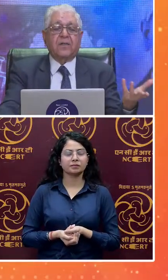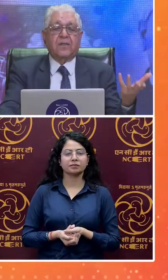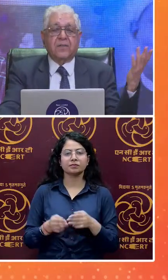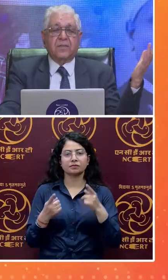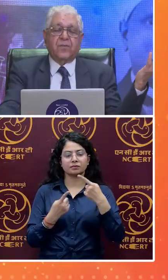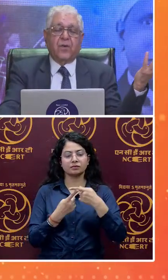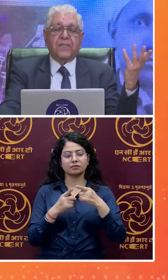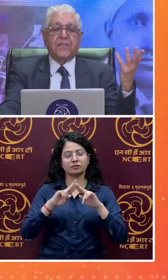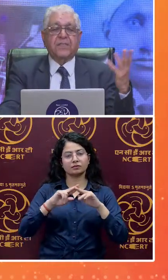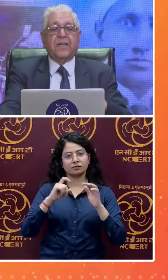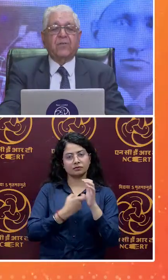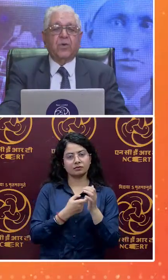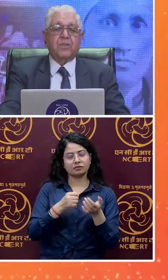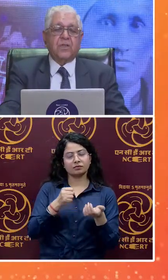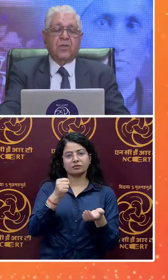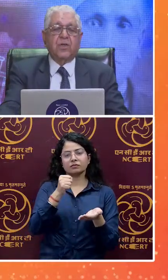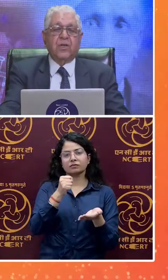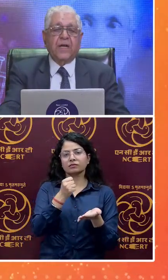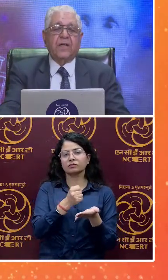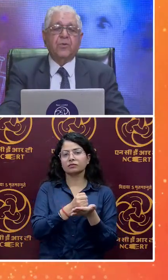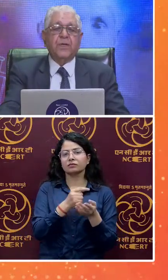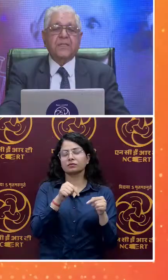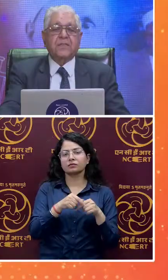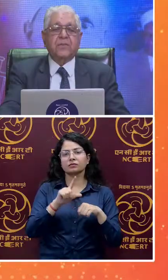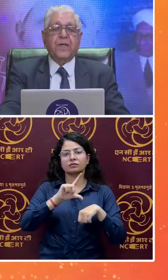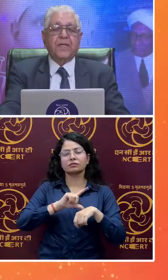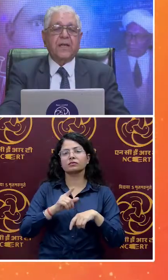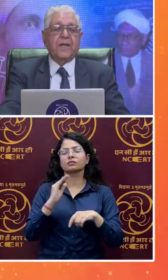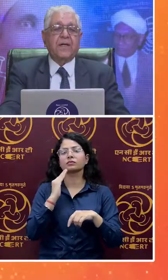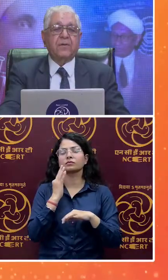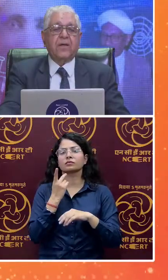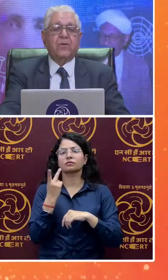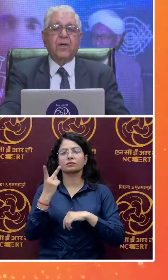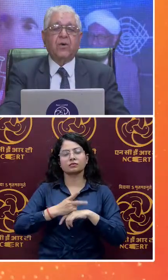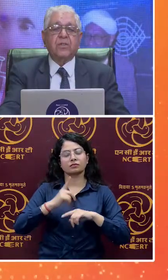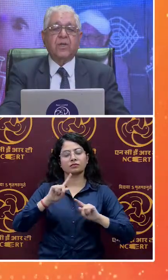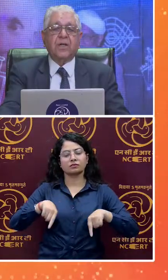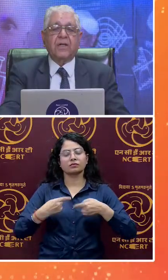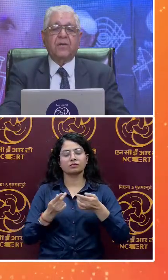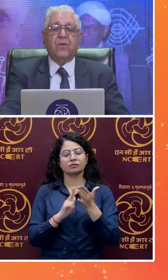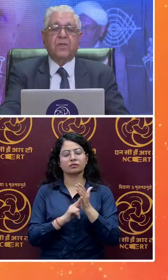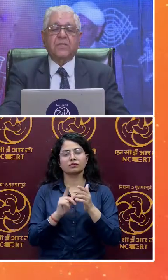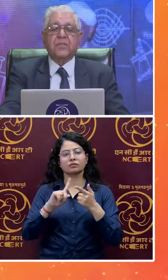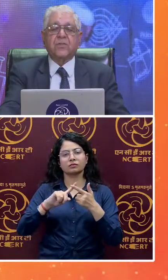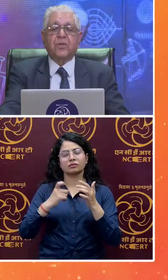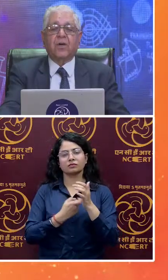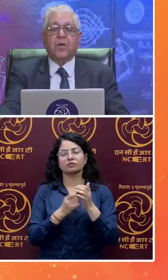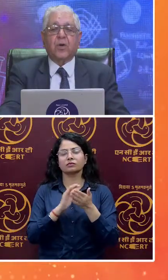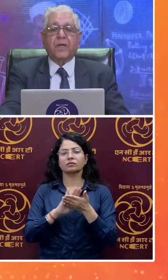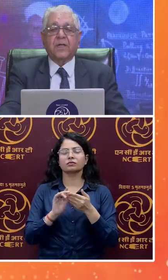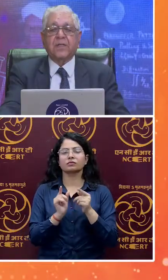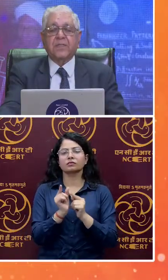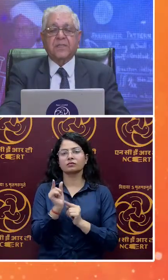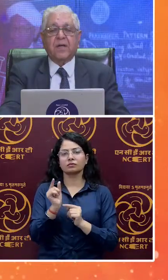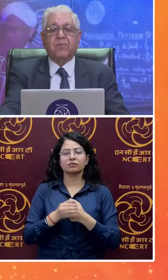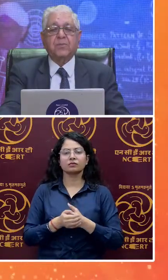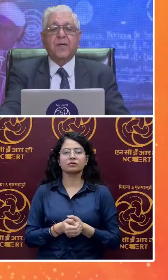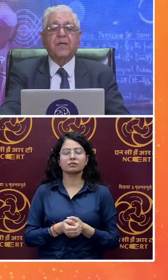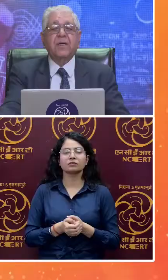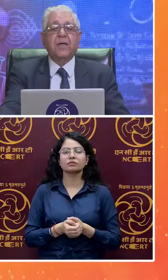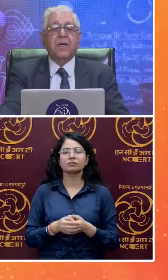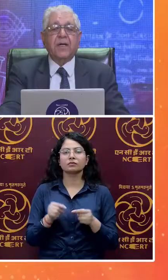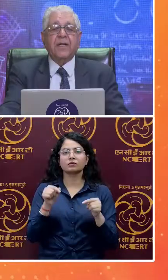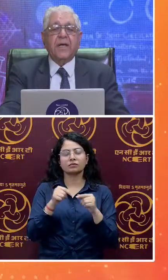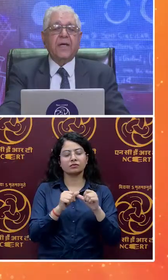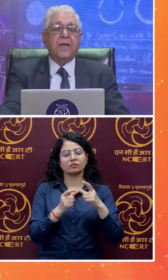TIFR foundation stone was laid 2 days later, Nehru had also laid the foundation stone of atomic energy